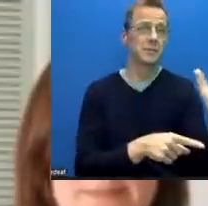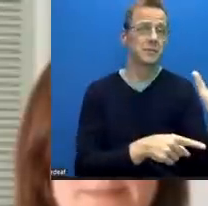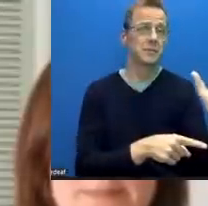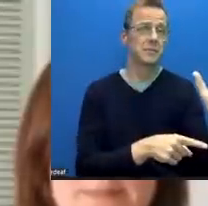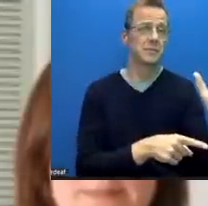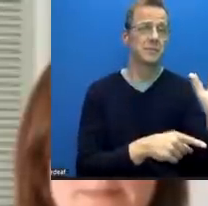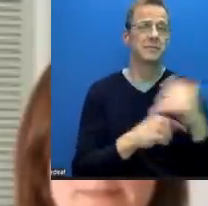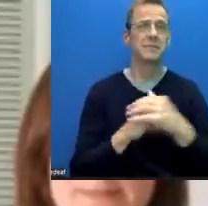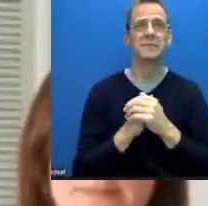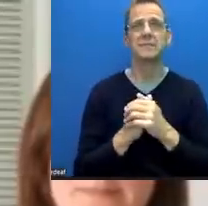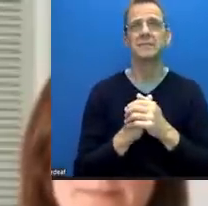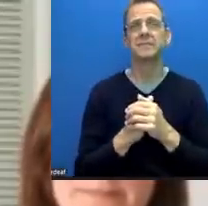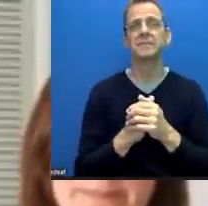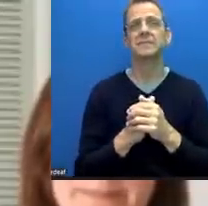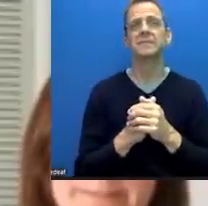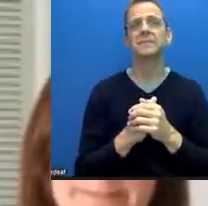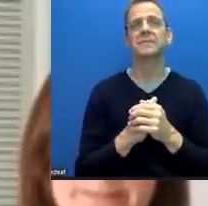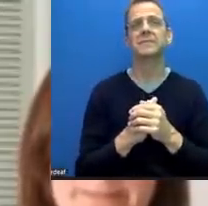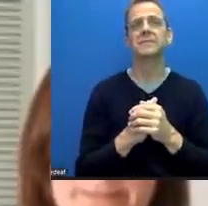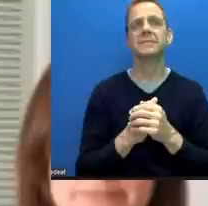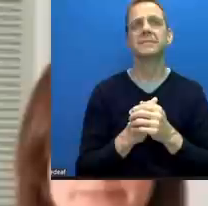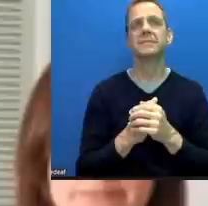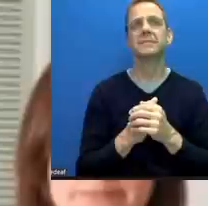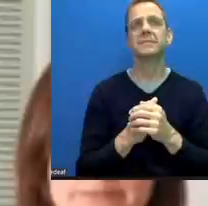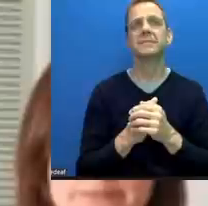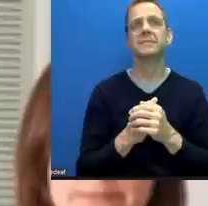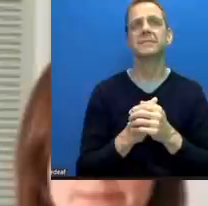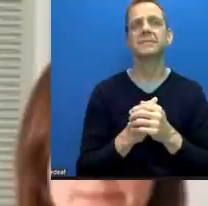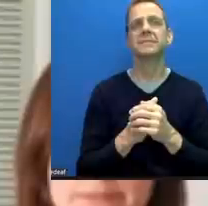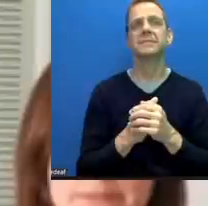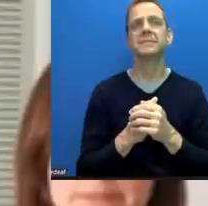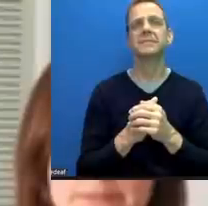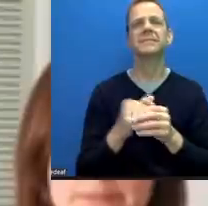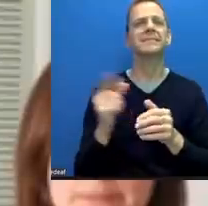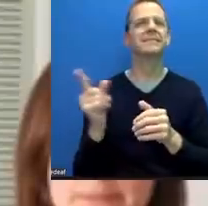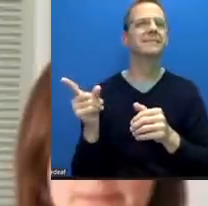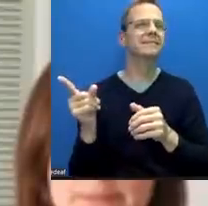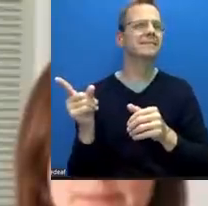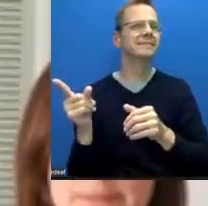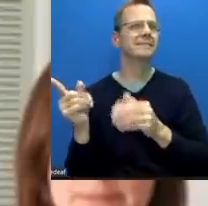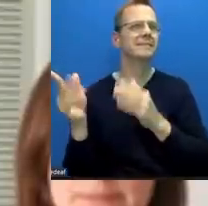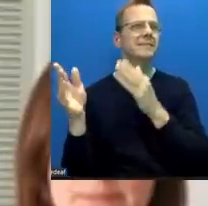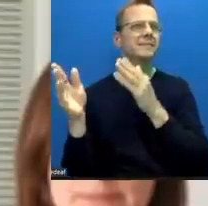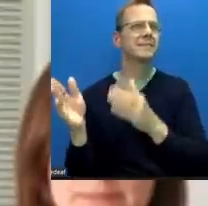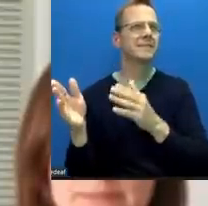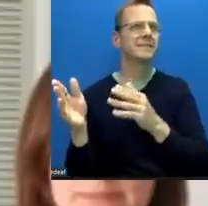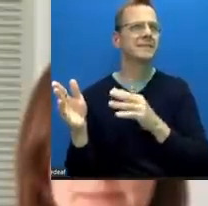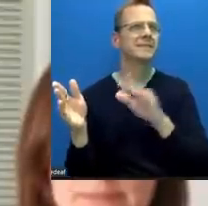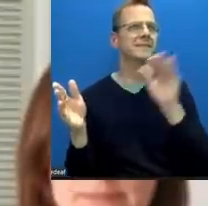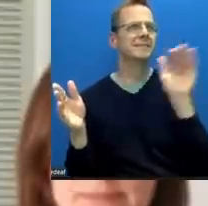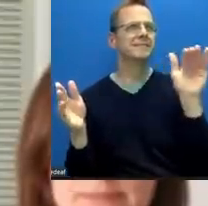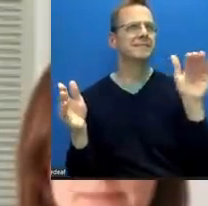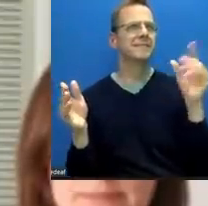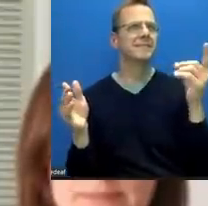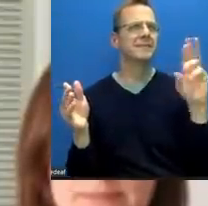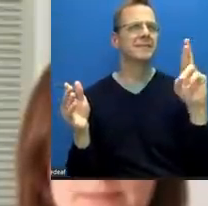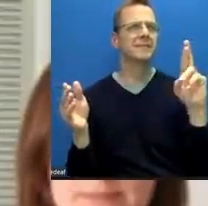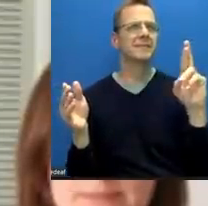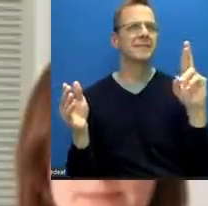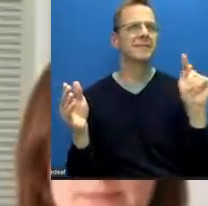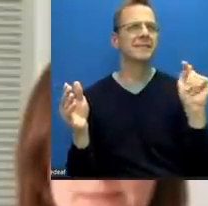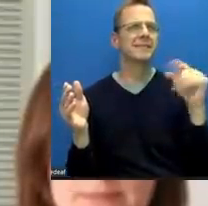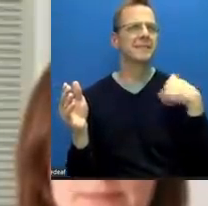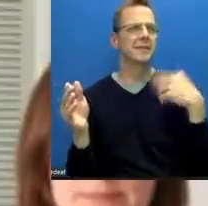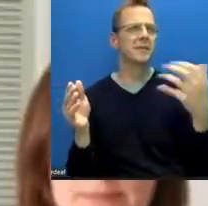I just wanted to add, you know, I really empathize with parents right now. This is a really difficult time. And these sorts